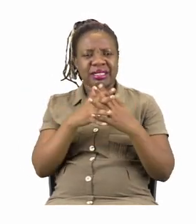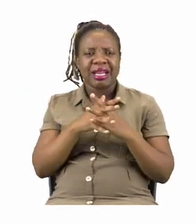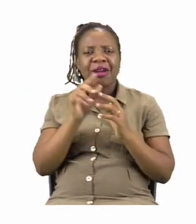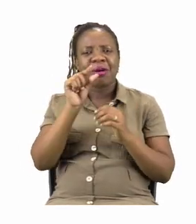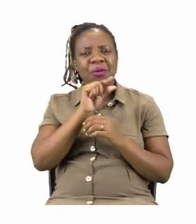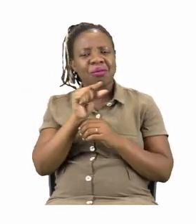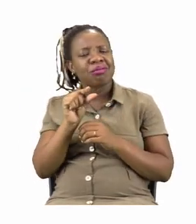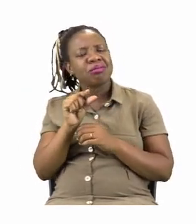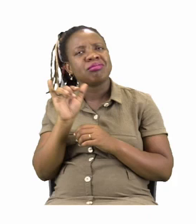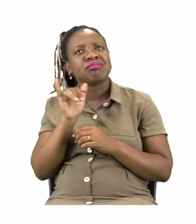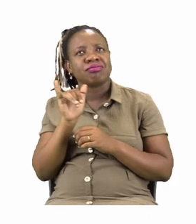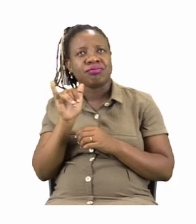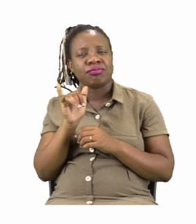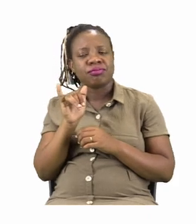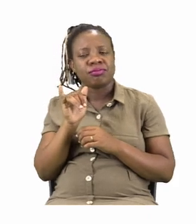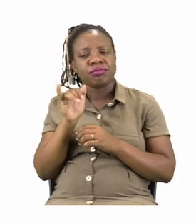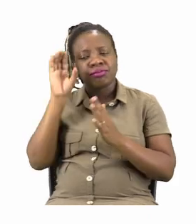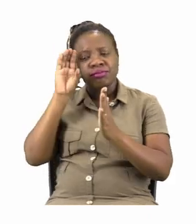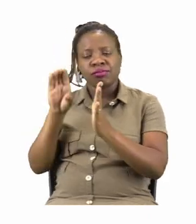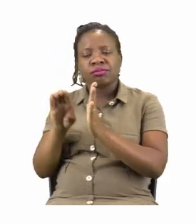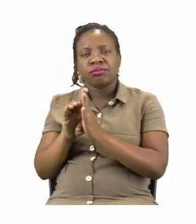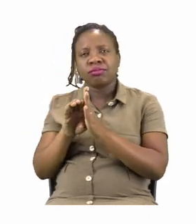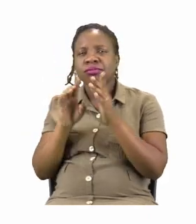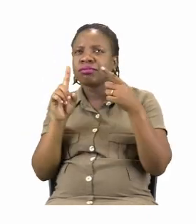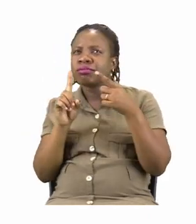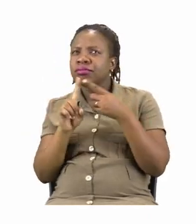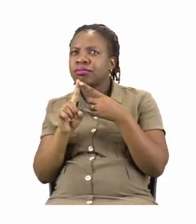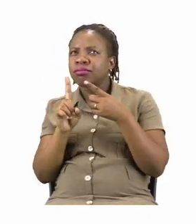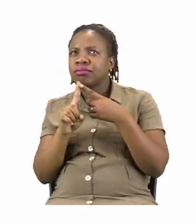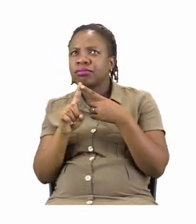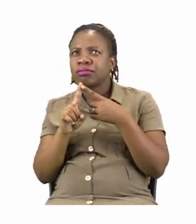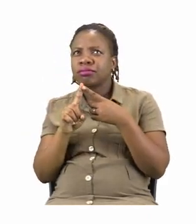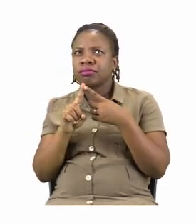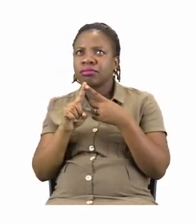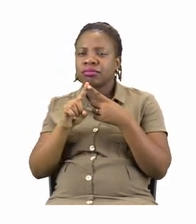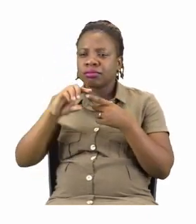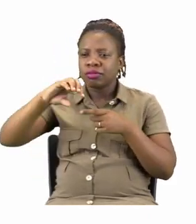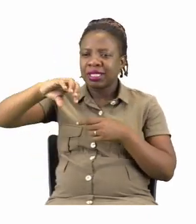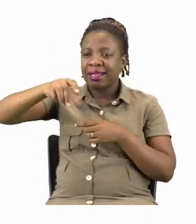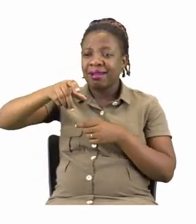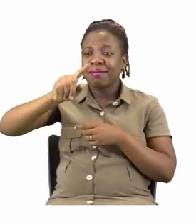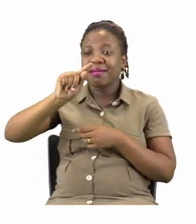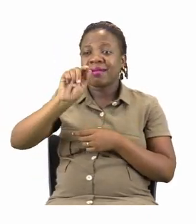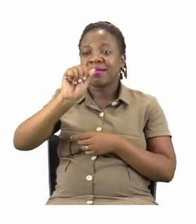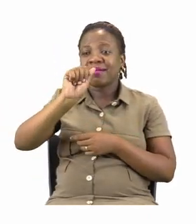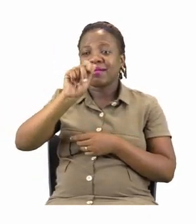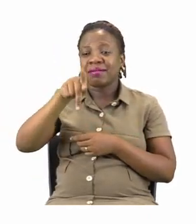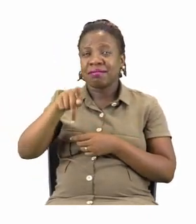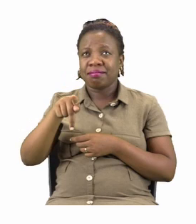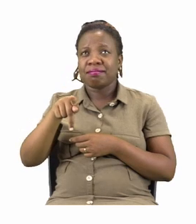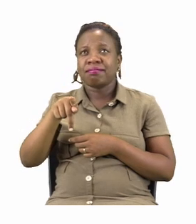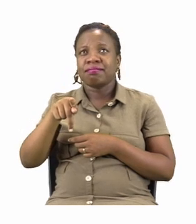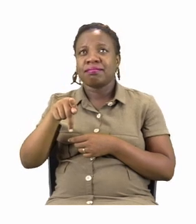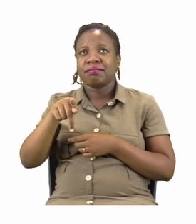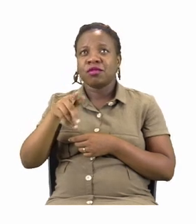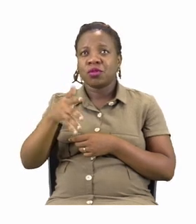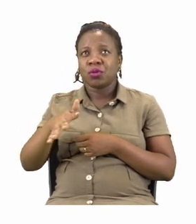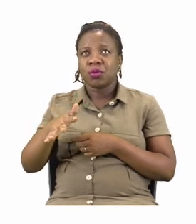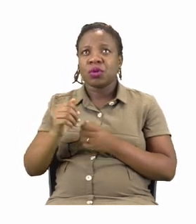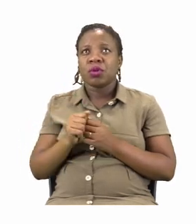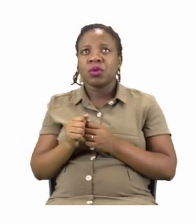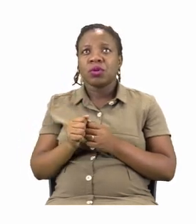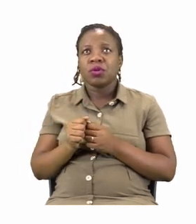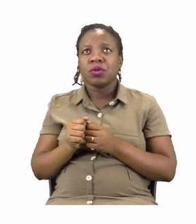at those pictures. Now the first one is a picture of a tap. And then there is a picture